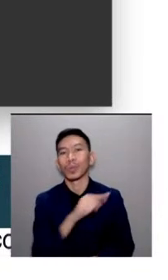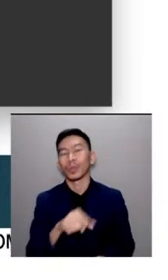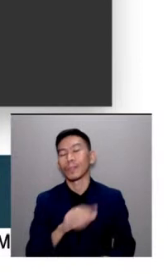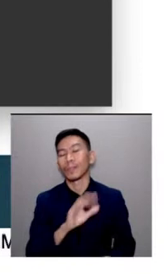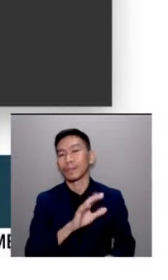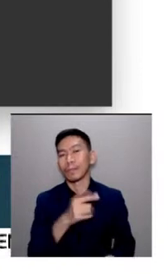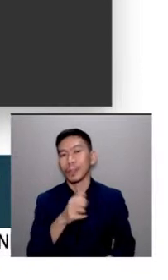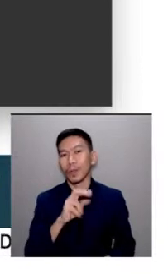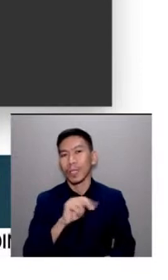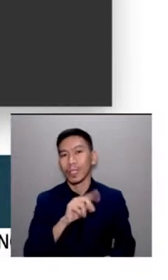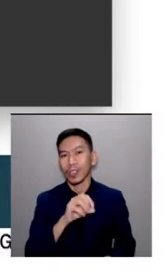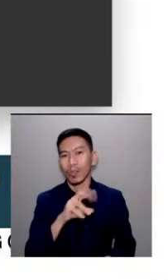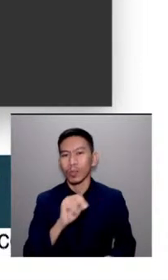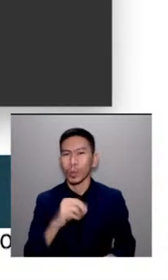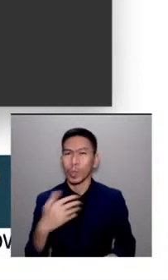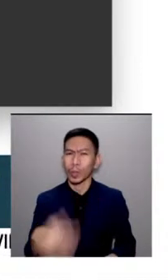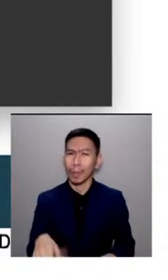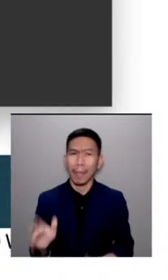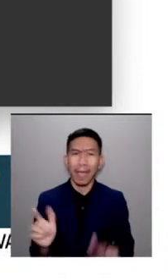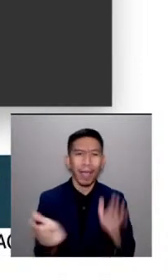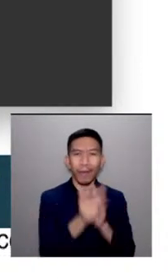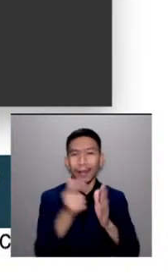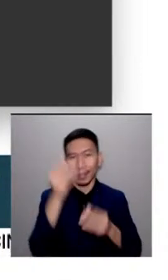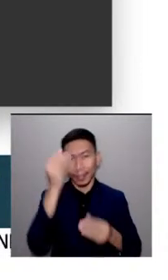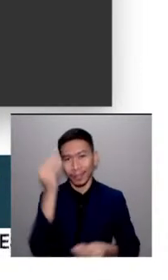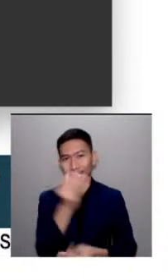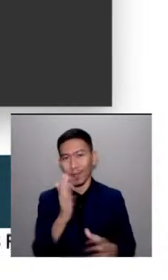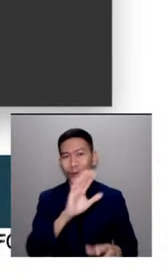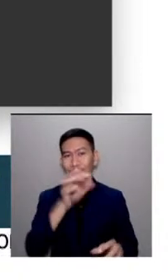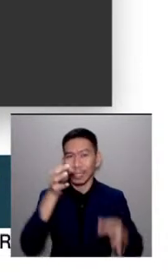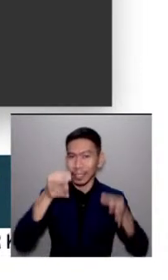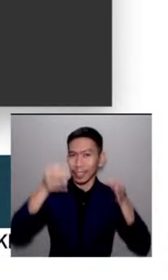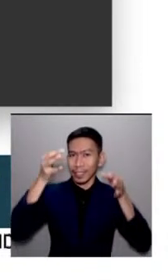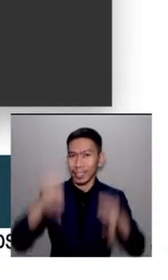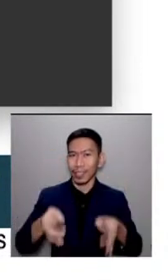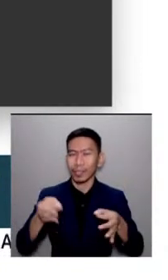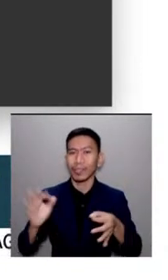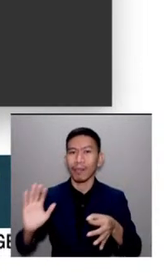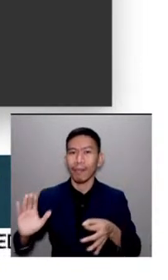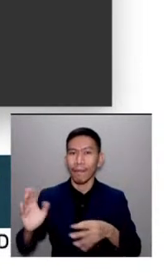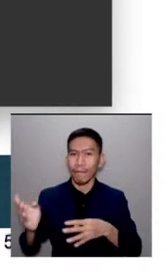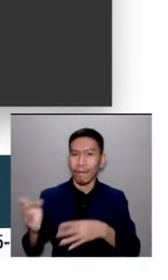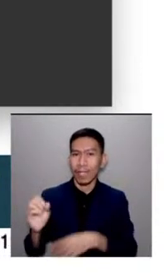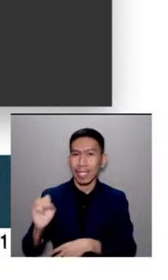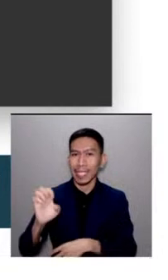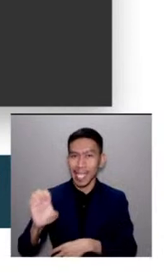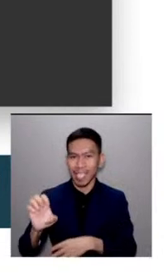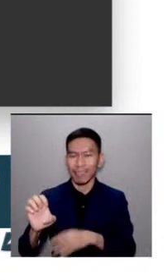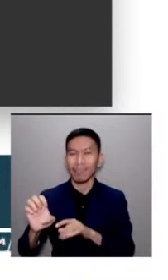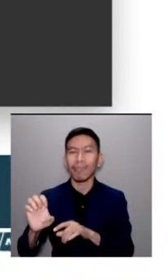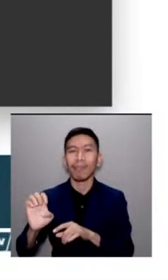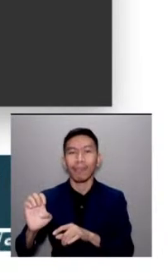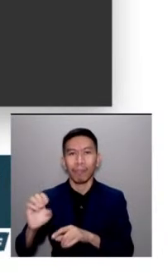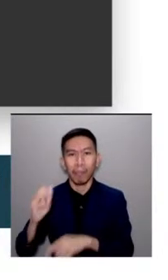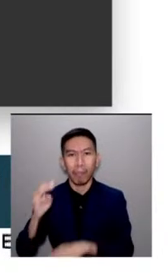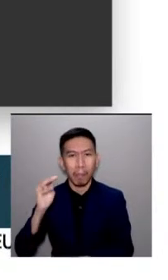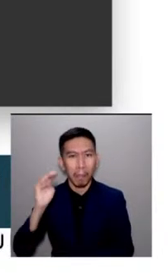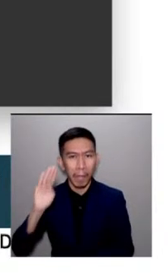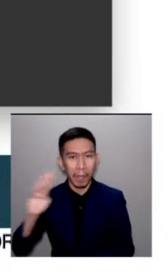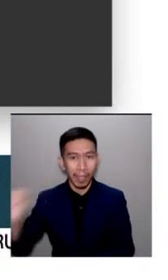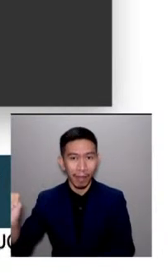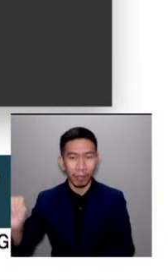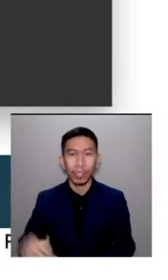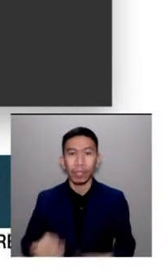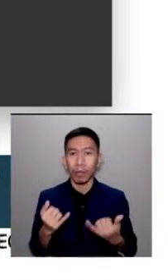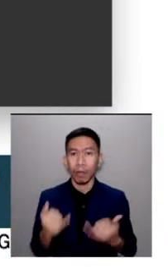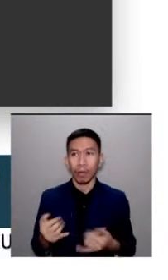as the illegal leaking of her decision on the Marcos disqualification cases. He points out no decision has been promulgated yet